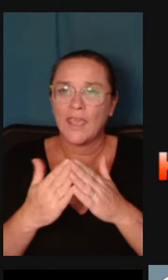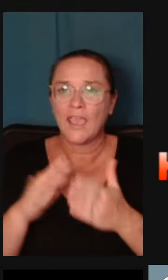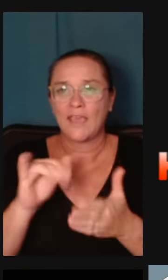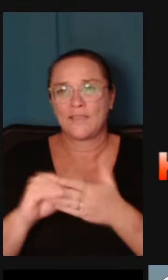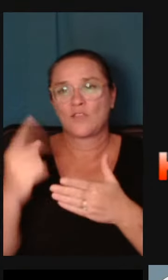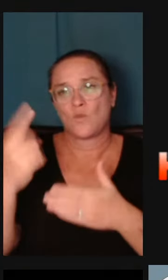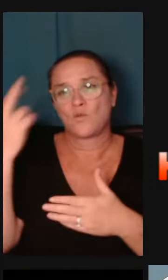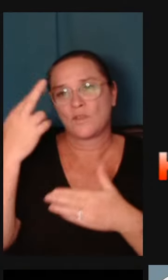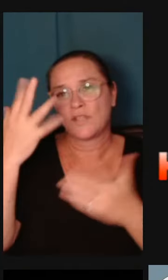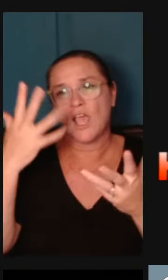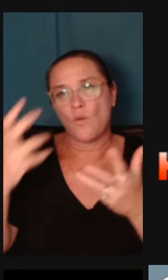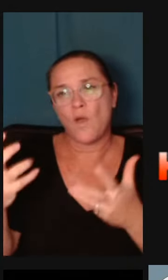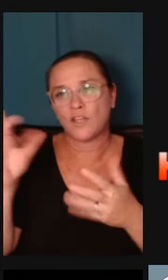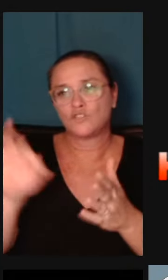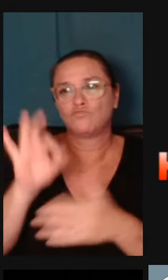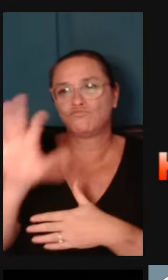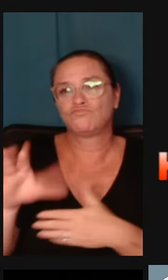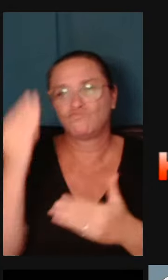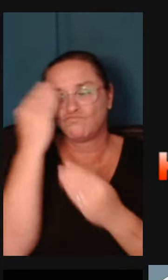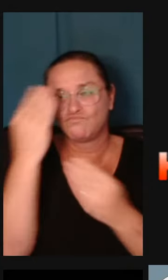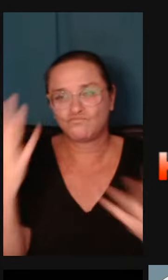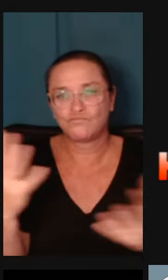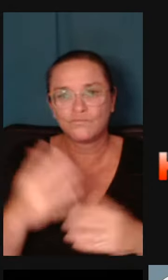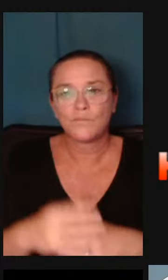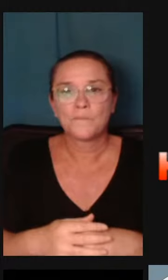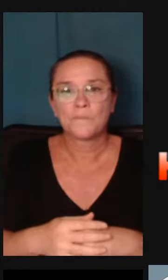to put this up there. They do